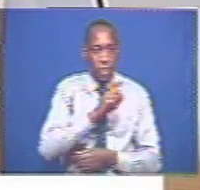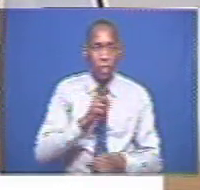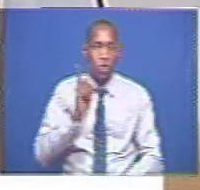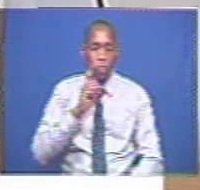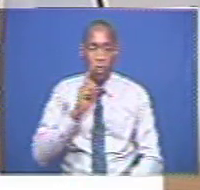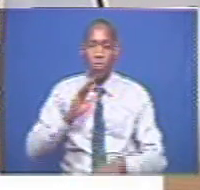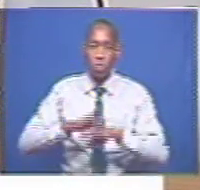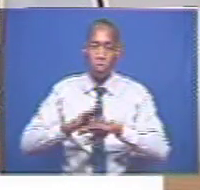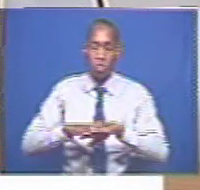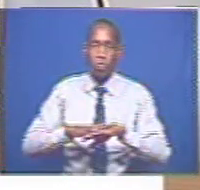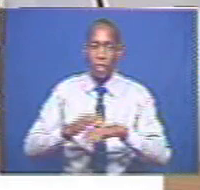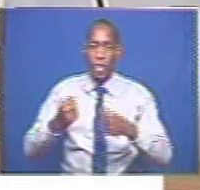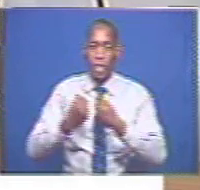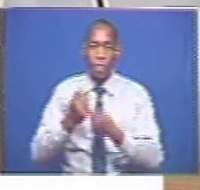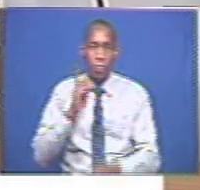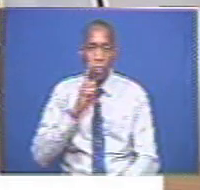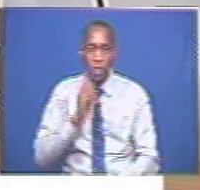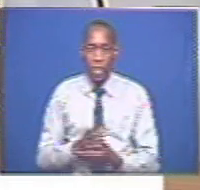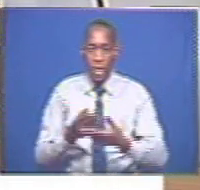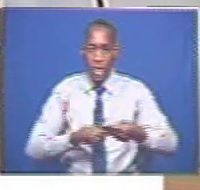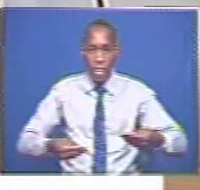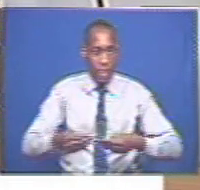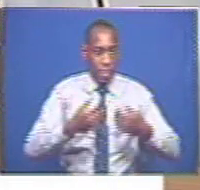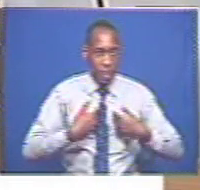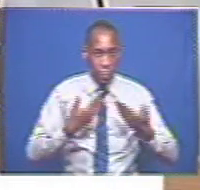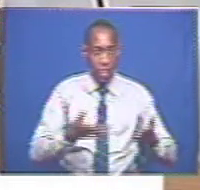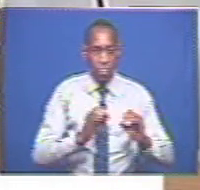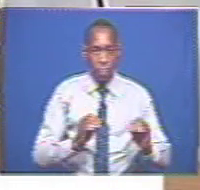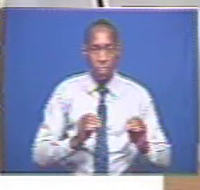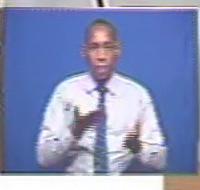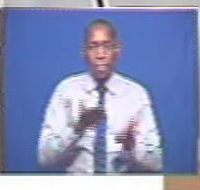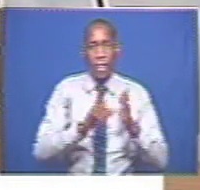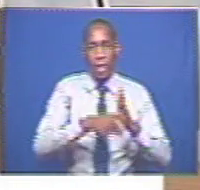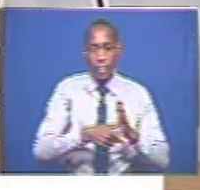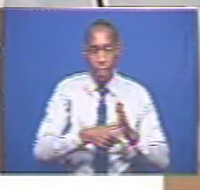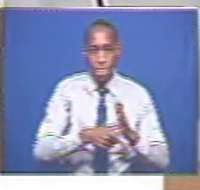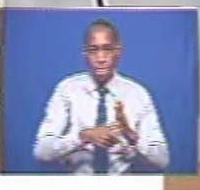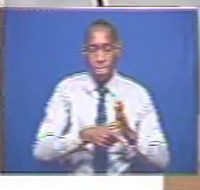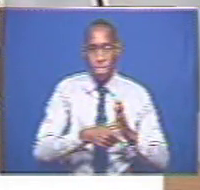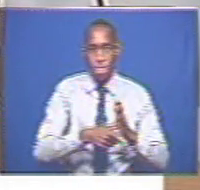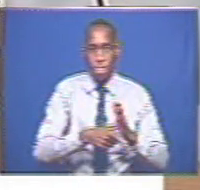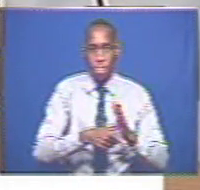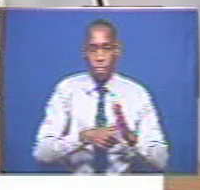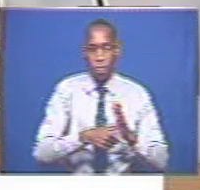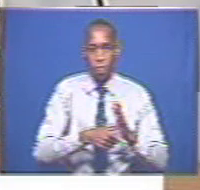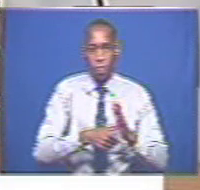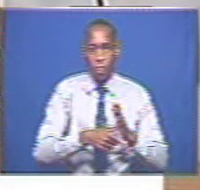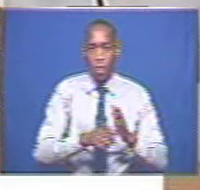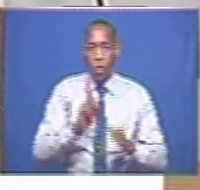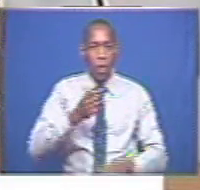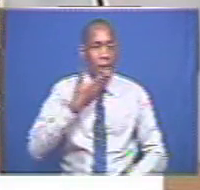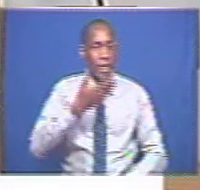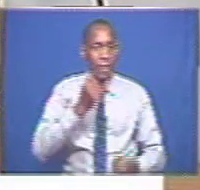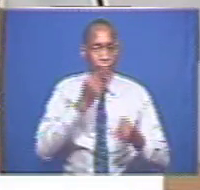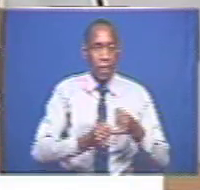one tomorrow. All right, so we didn't have that exchange here. I mean, we can do it virtually later. But a quick, it's a one-word answer.